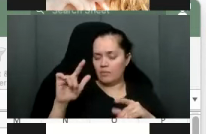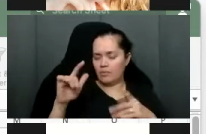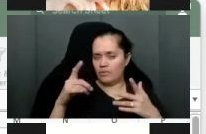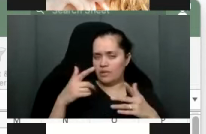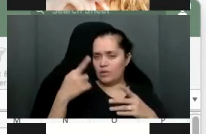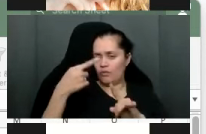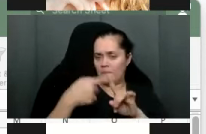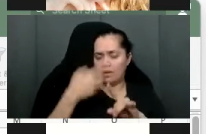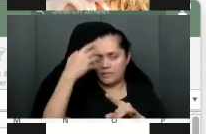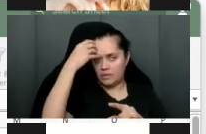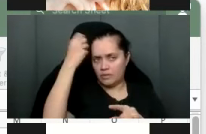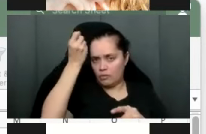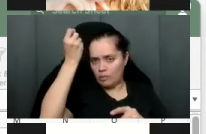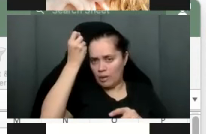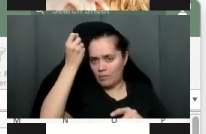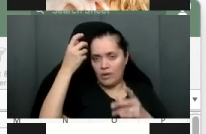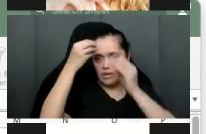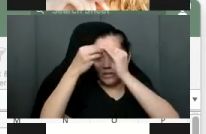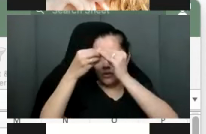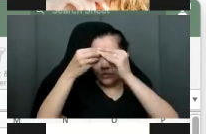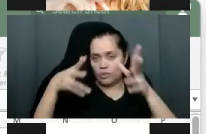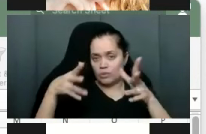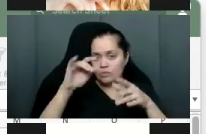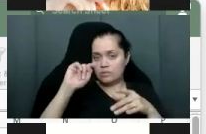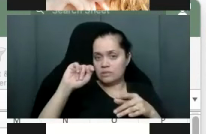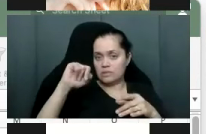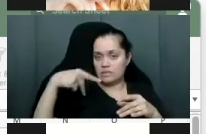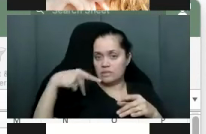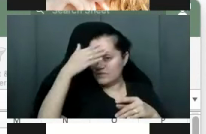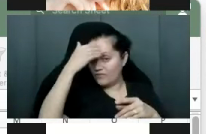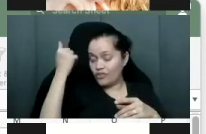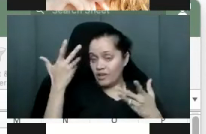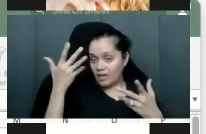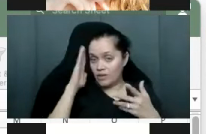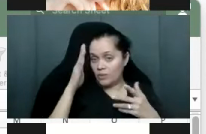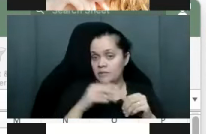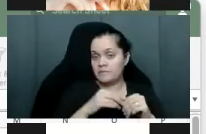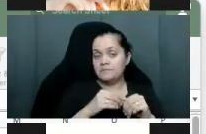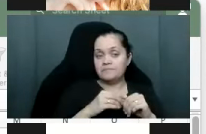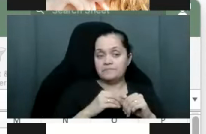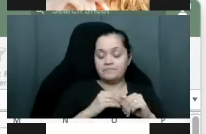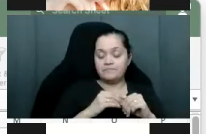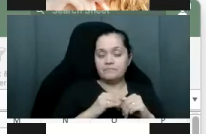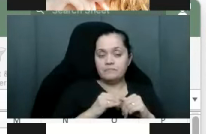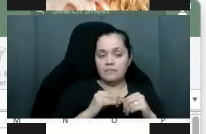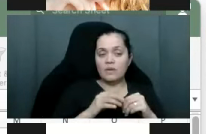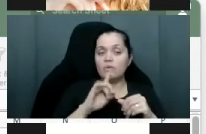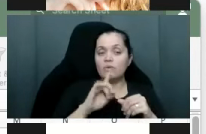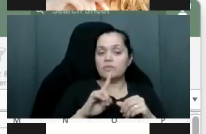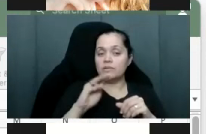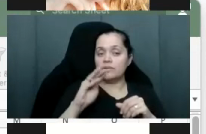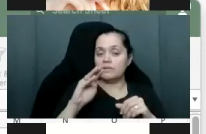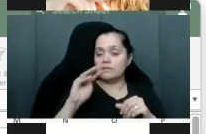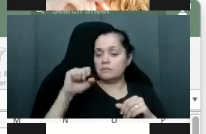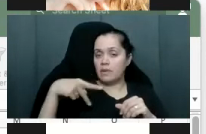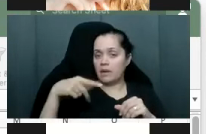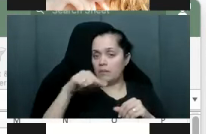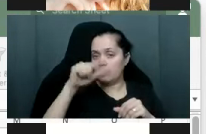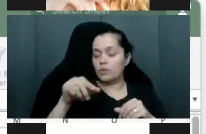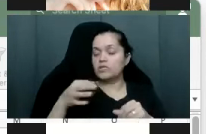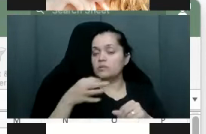to lose that tip, to forget about that place. We want the map quiz tip to come just